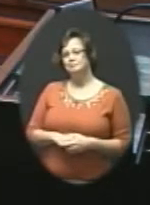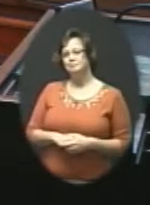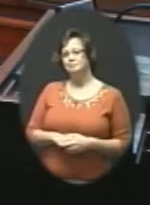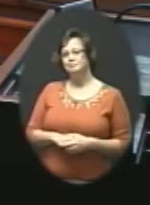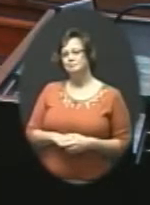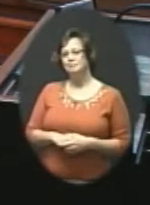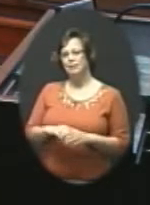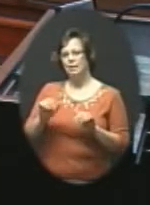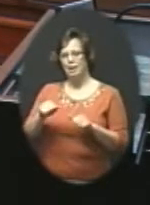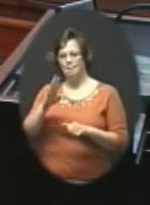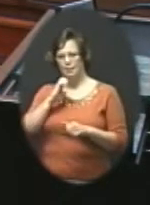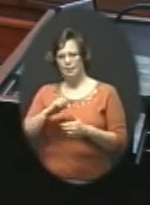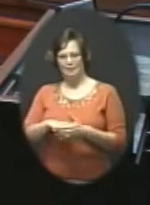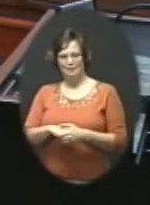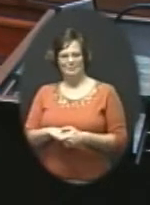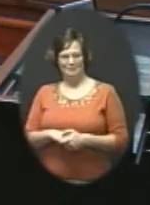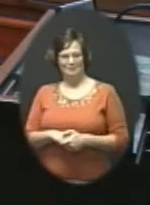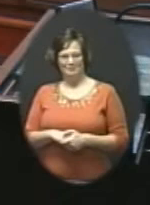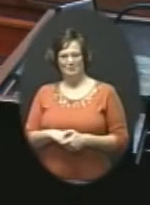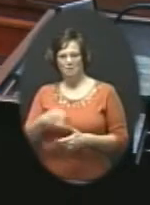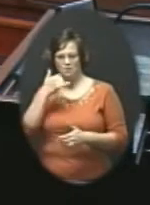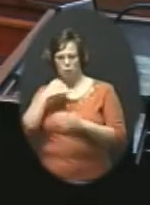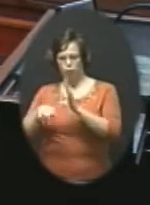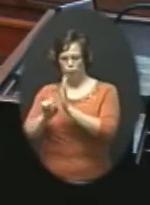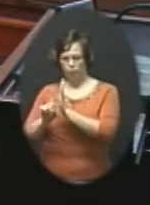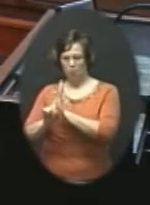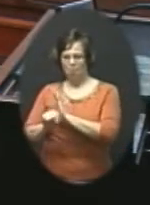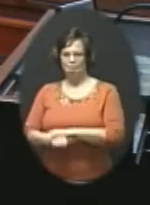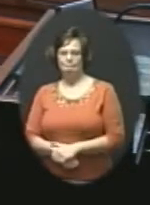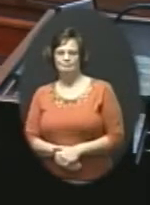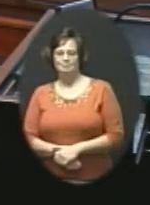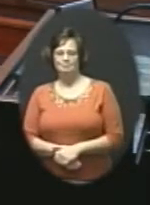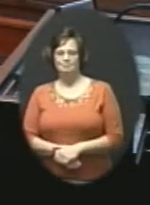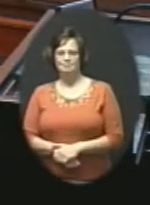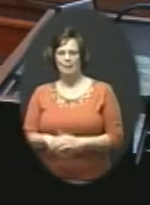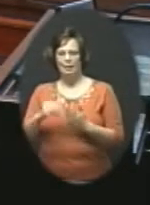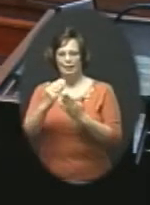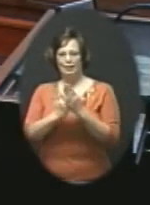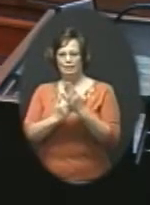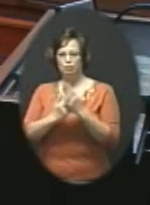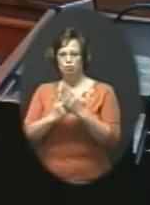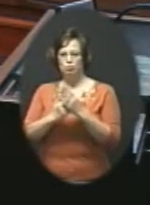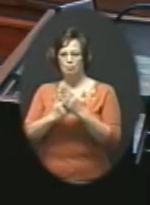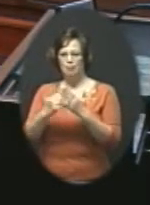Or it could be. All right, so items to be pulled.